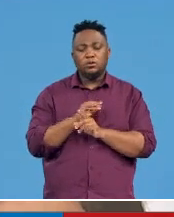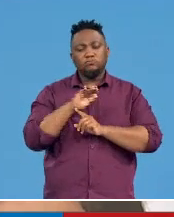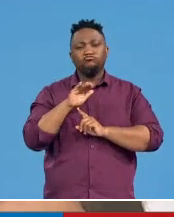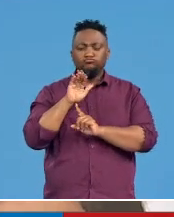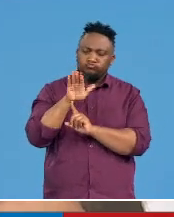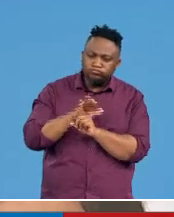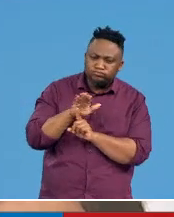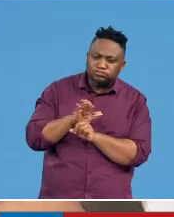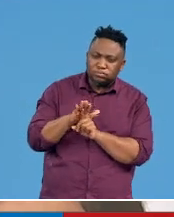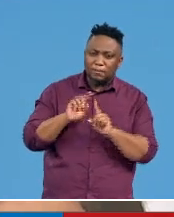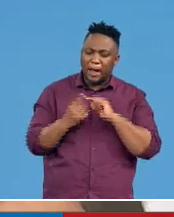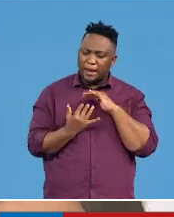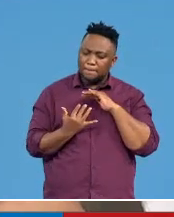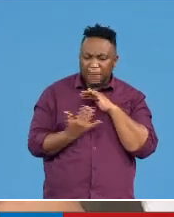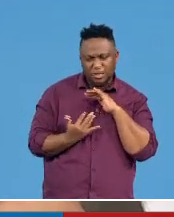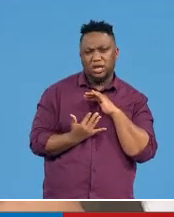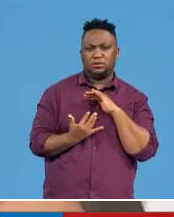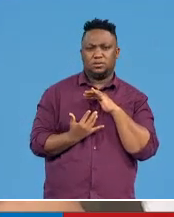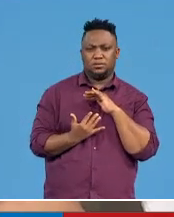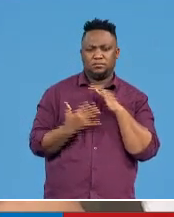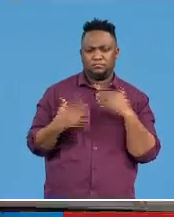and with passion.